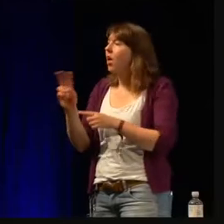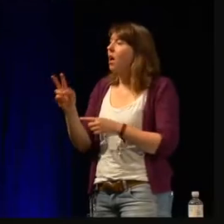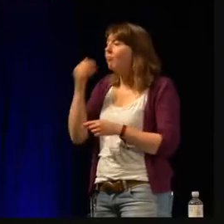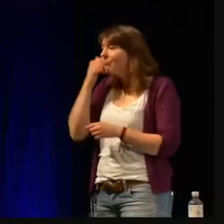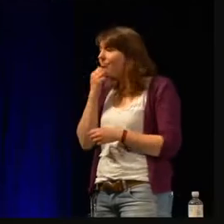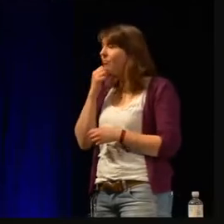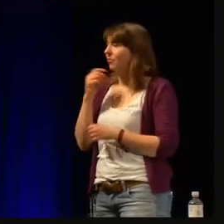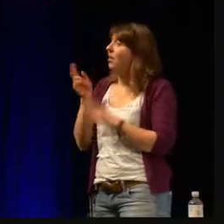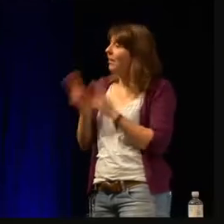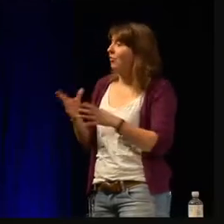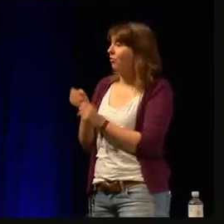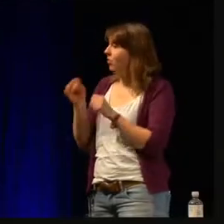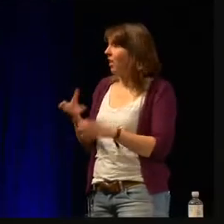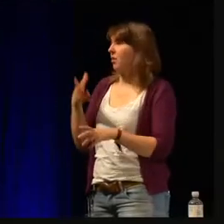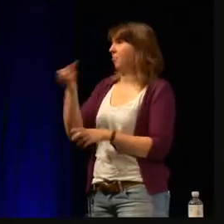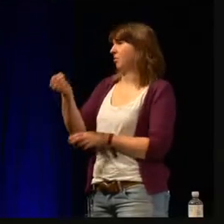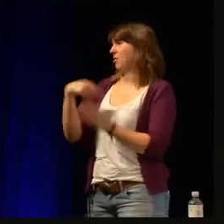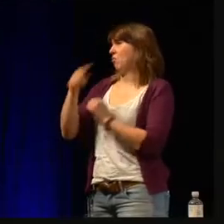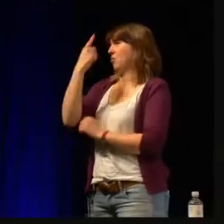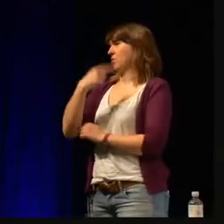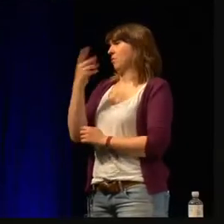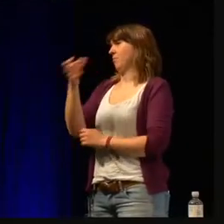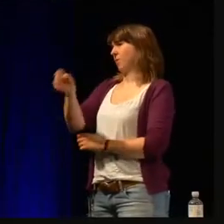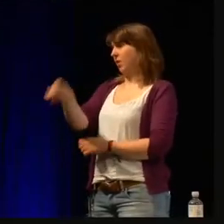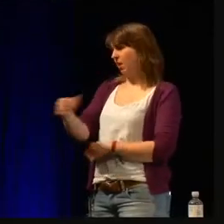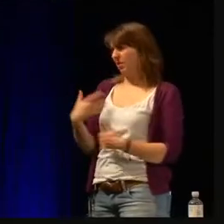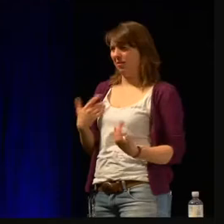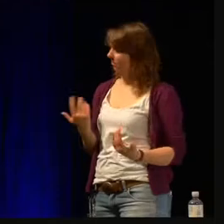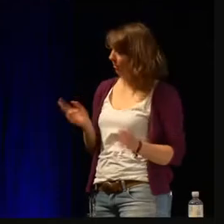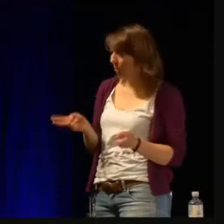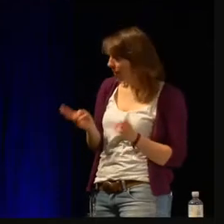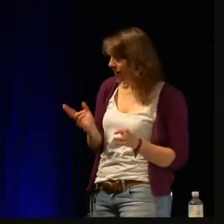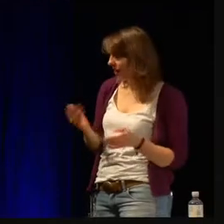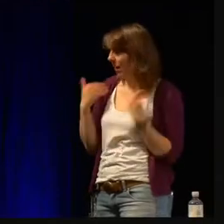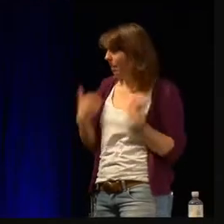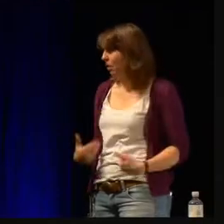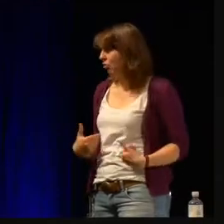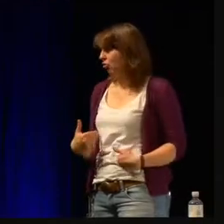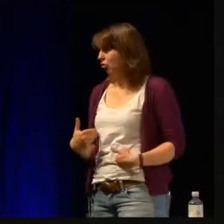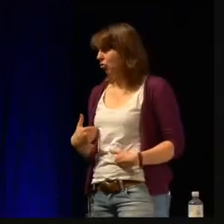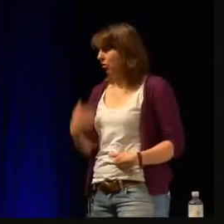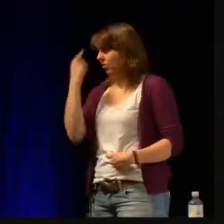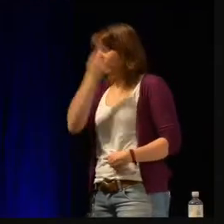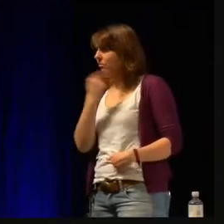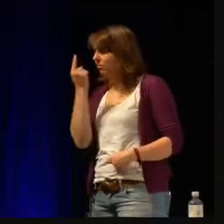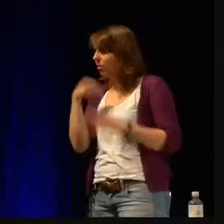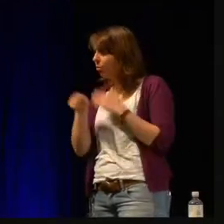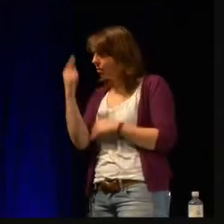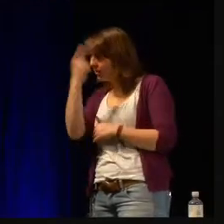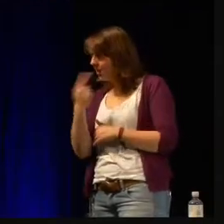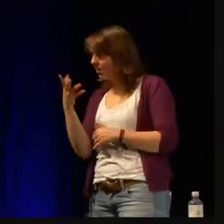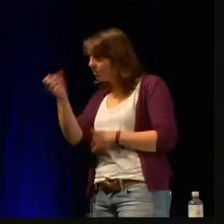non-criminal. So most of you probably think that they can identify the ones who have committed a